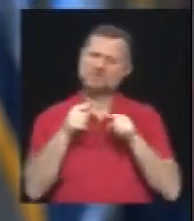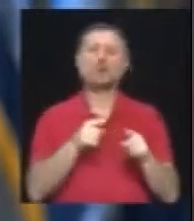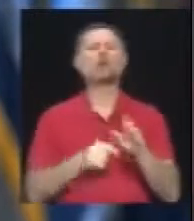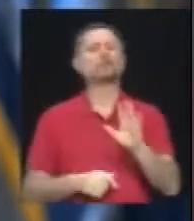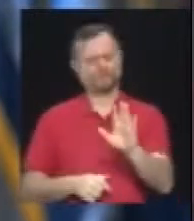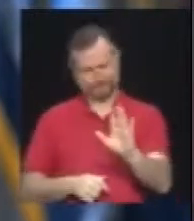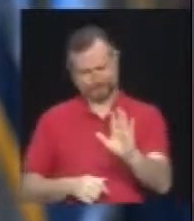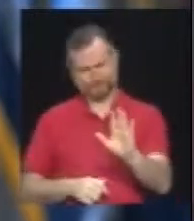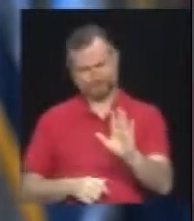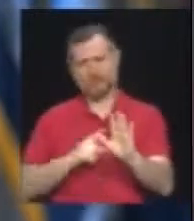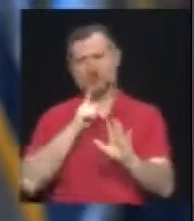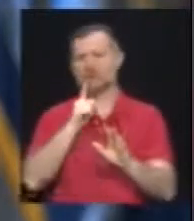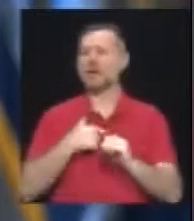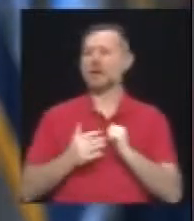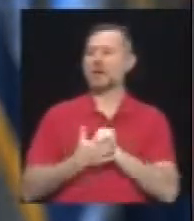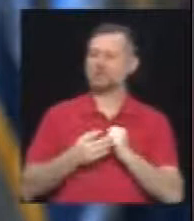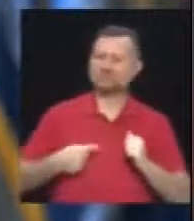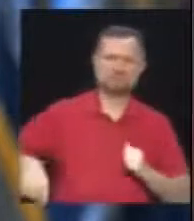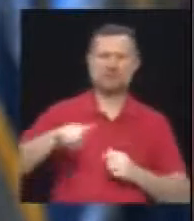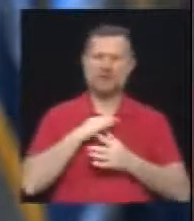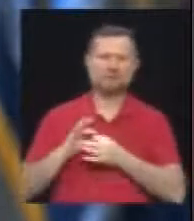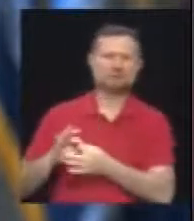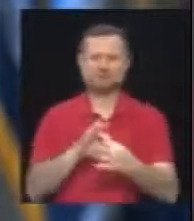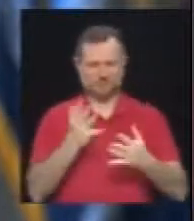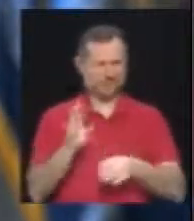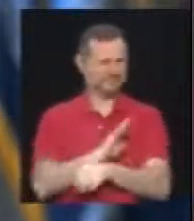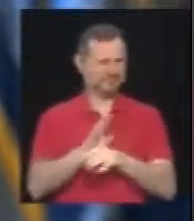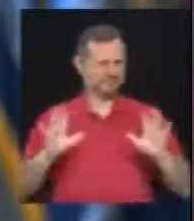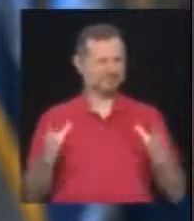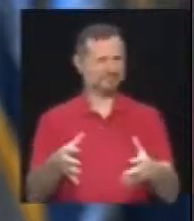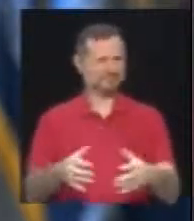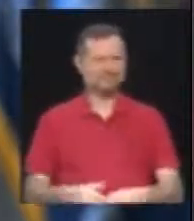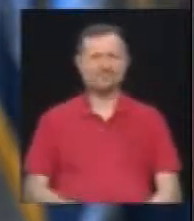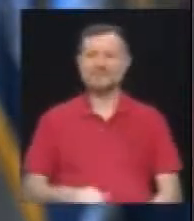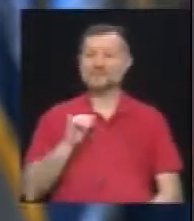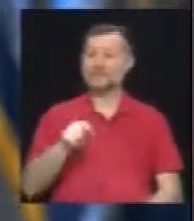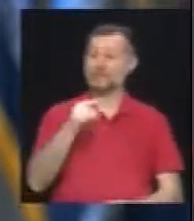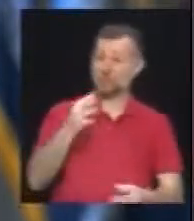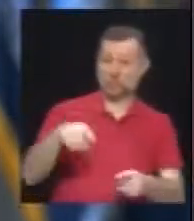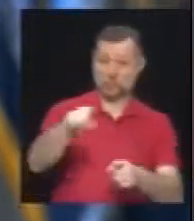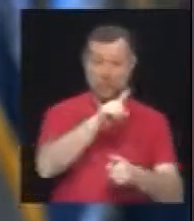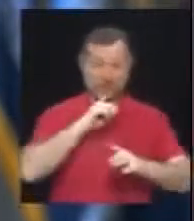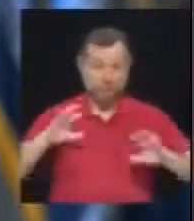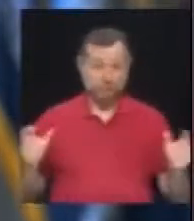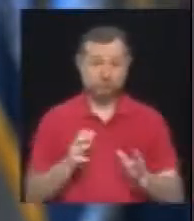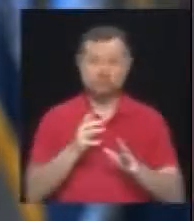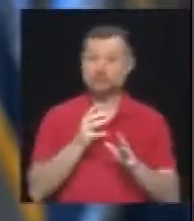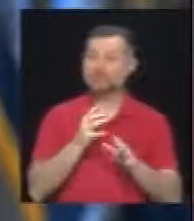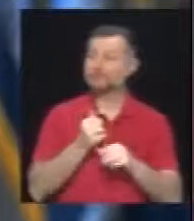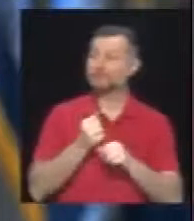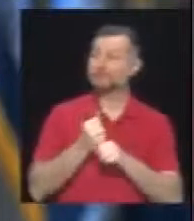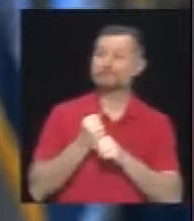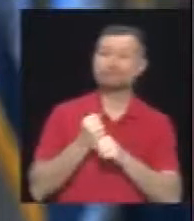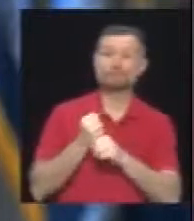collective self-interest. Taking actions that cause businesses to flee the state,